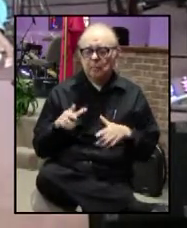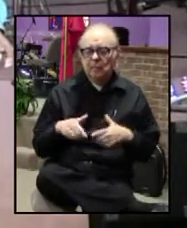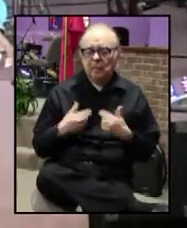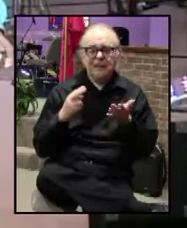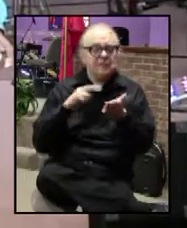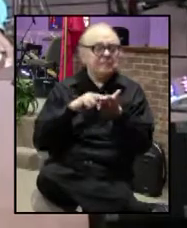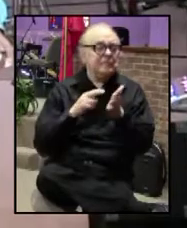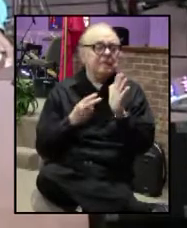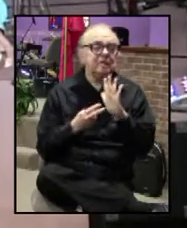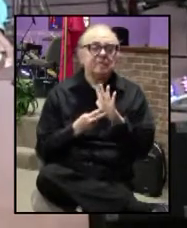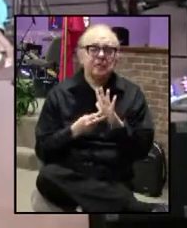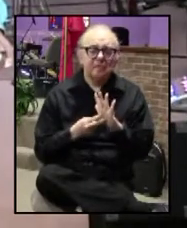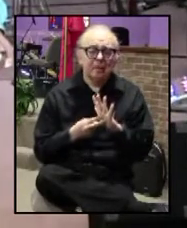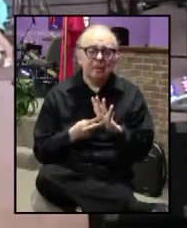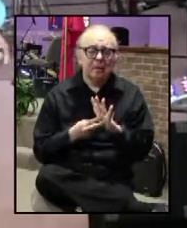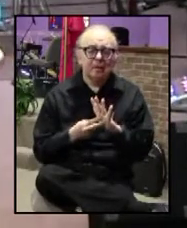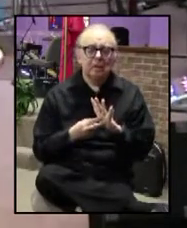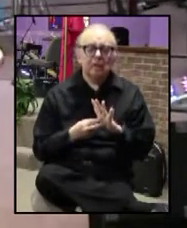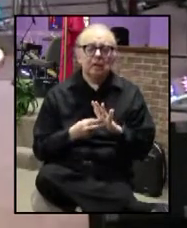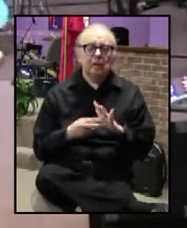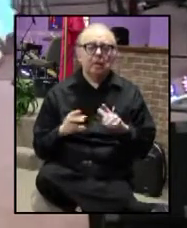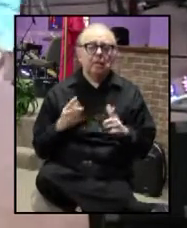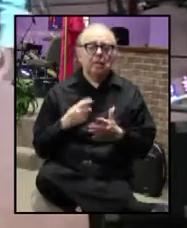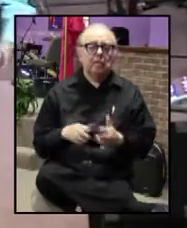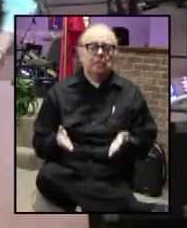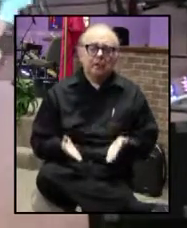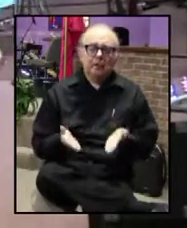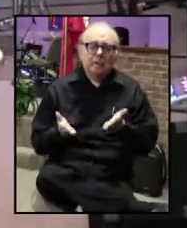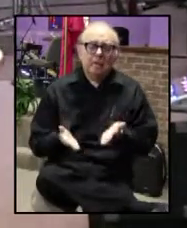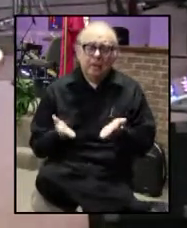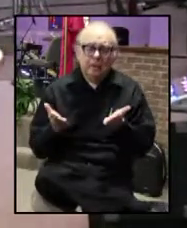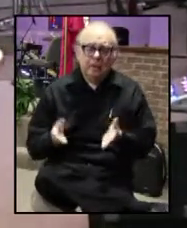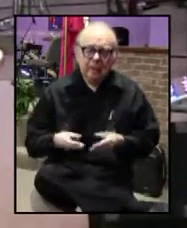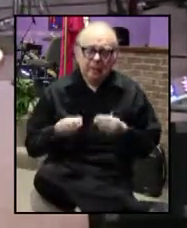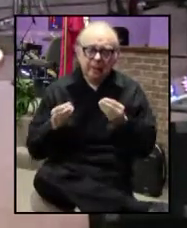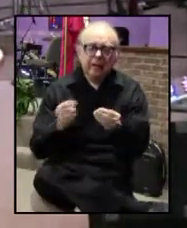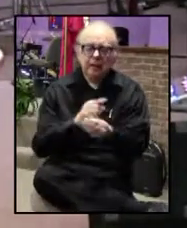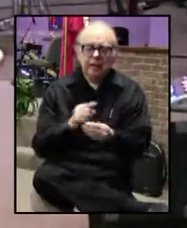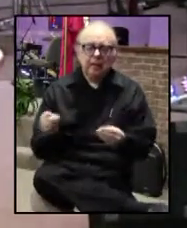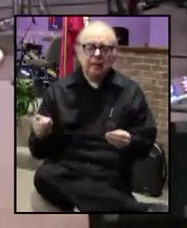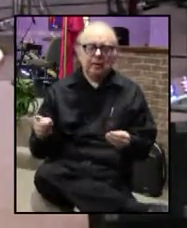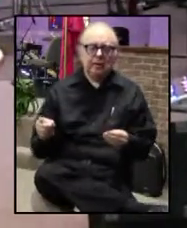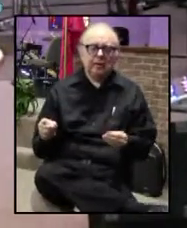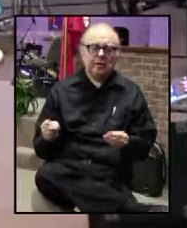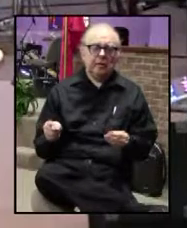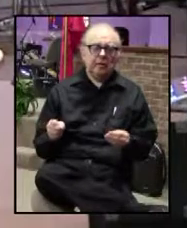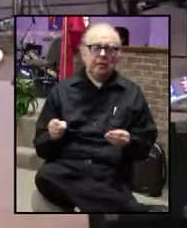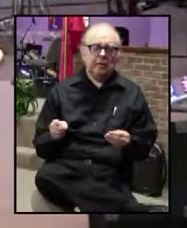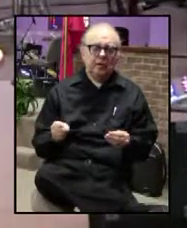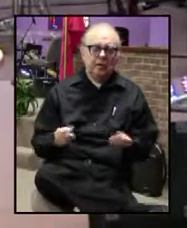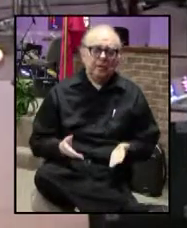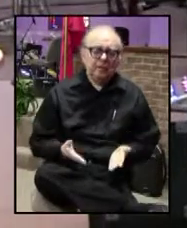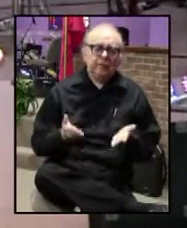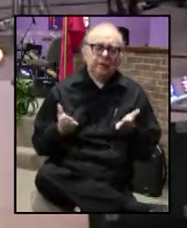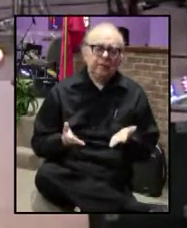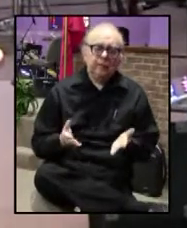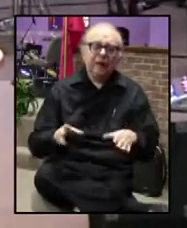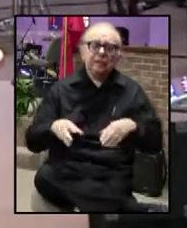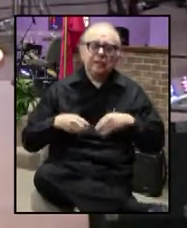is? And what encouragement would I give to them to stimulate them to